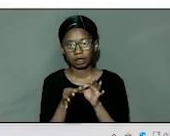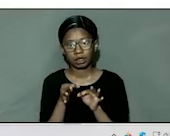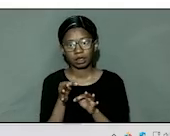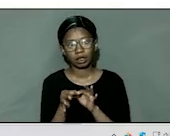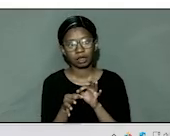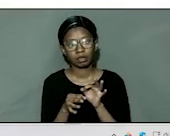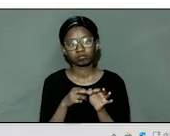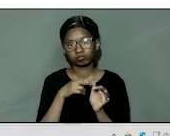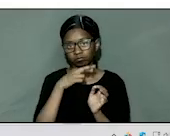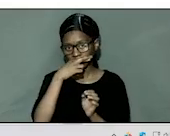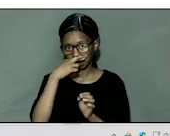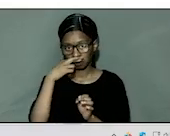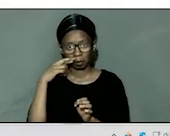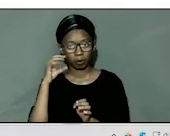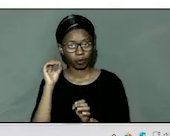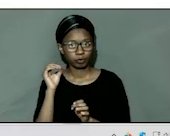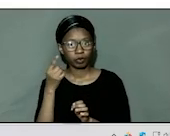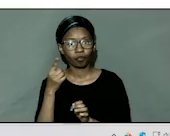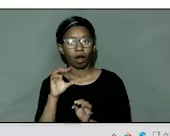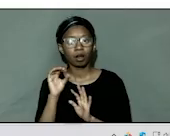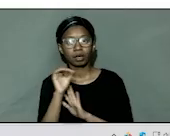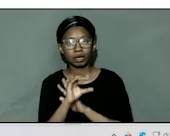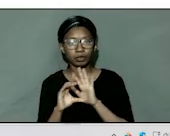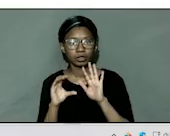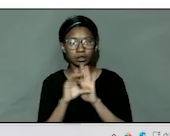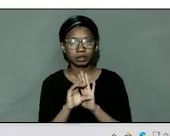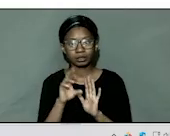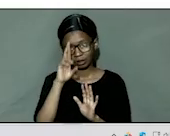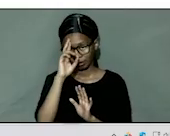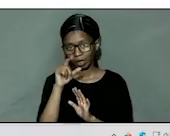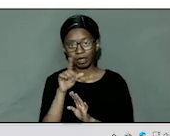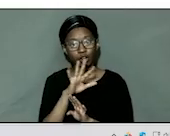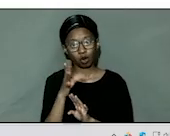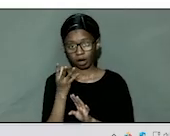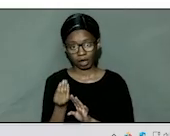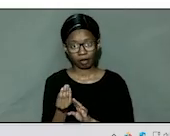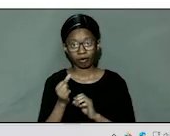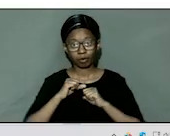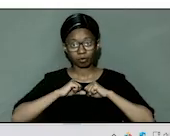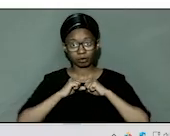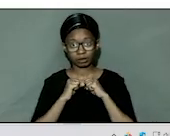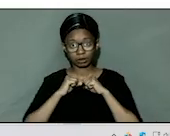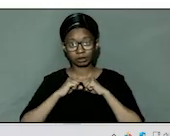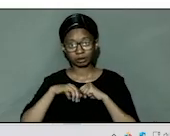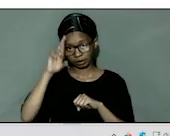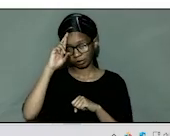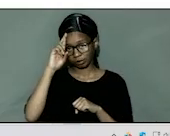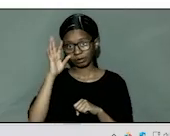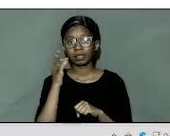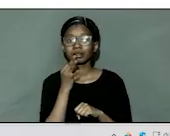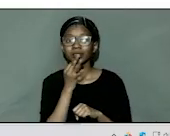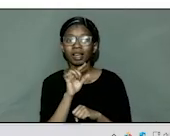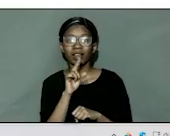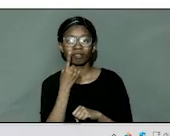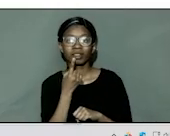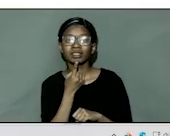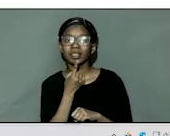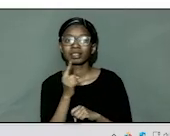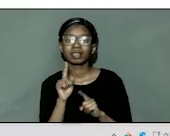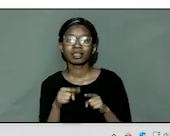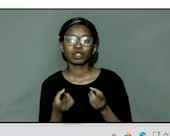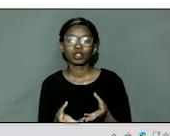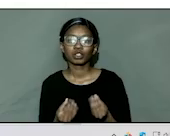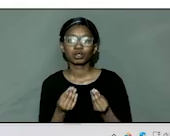the characteristics. Remember, it does not have what? Wings. I said the opening statement, we can't get it wrong. Again. And